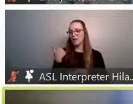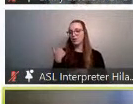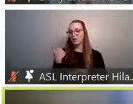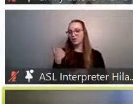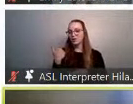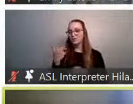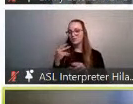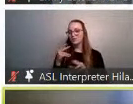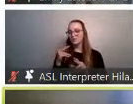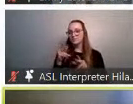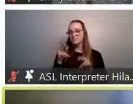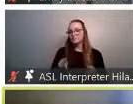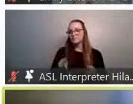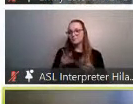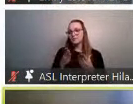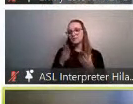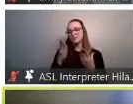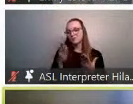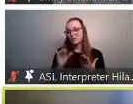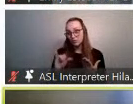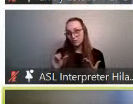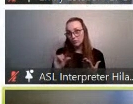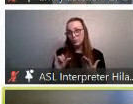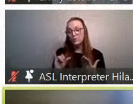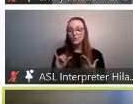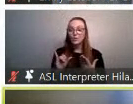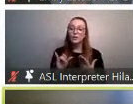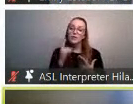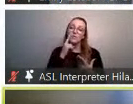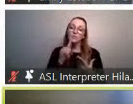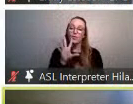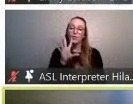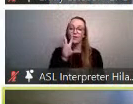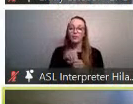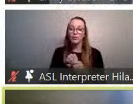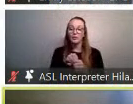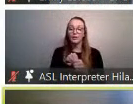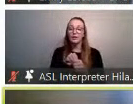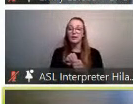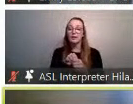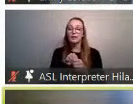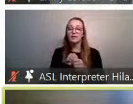participants' suggestions as well, in terms of including those